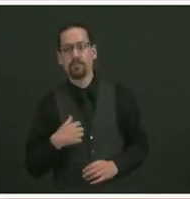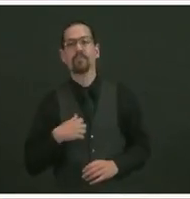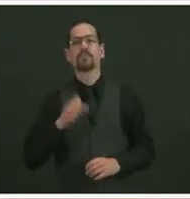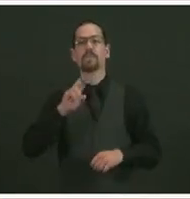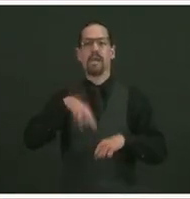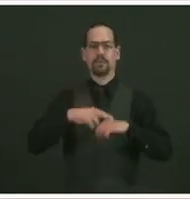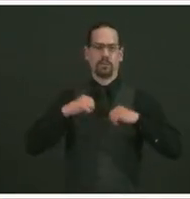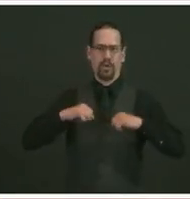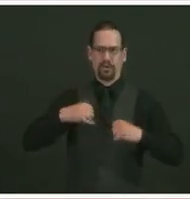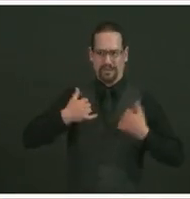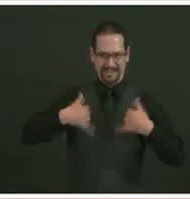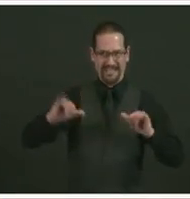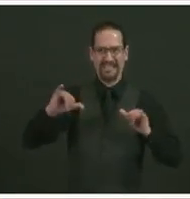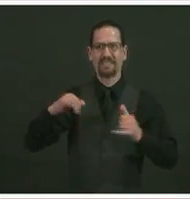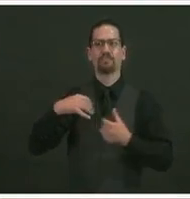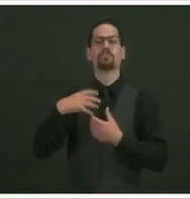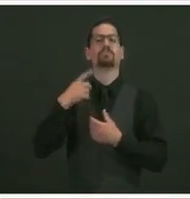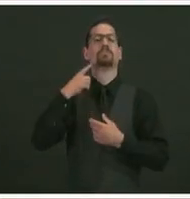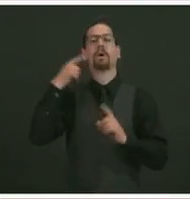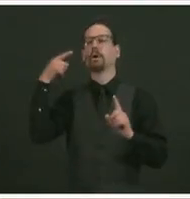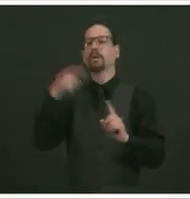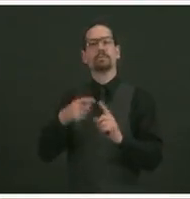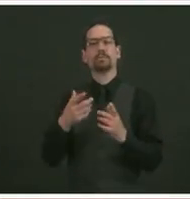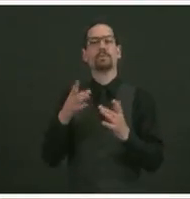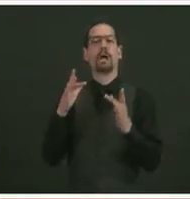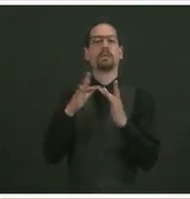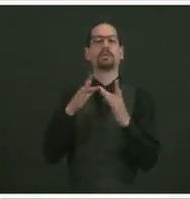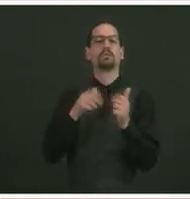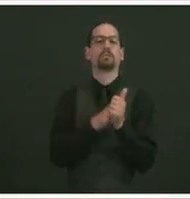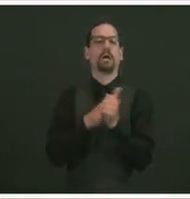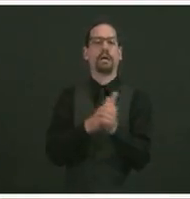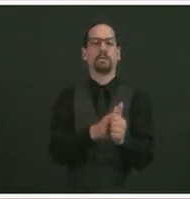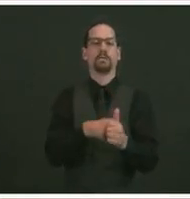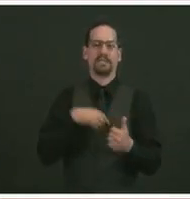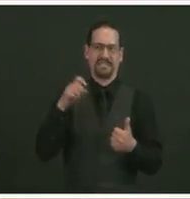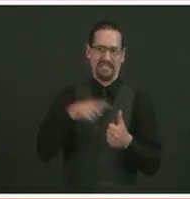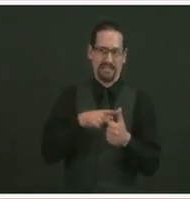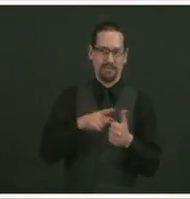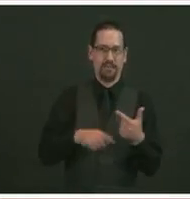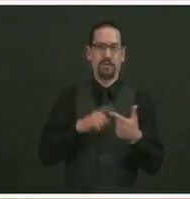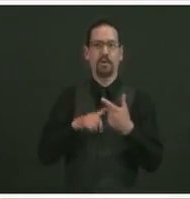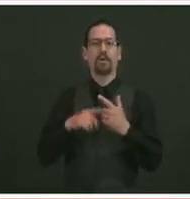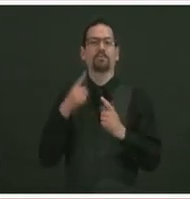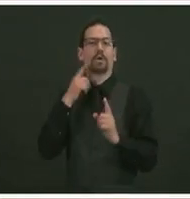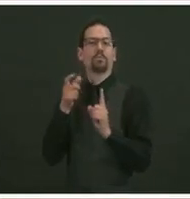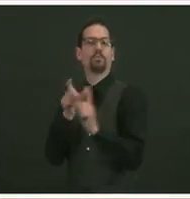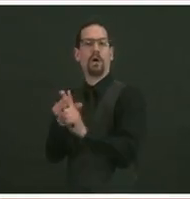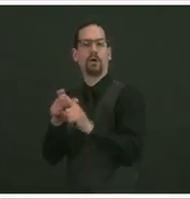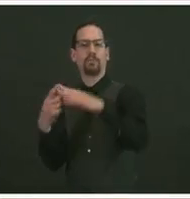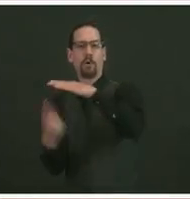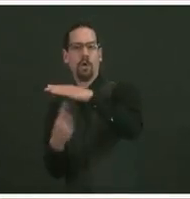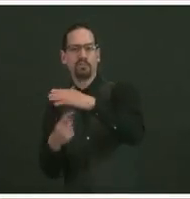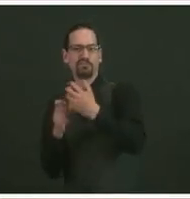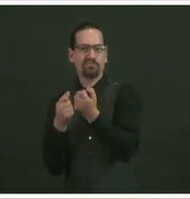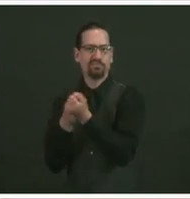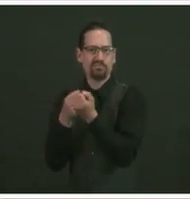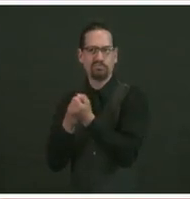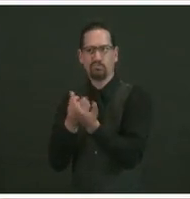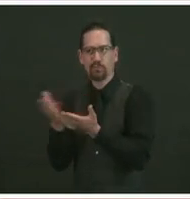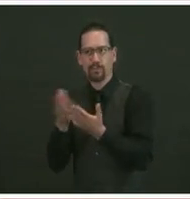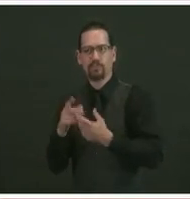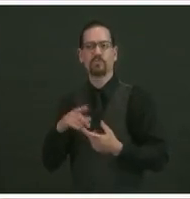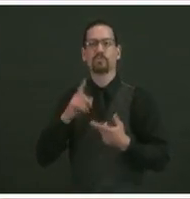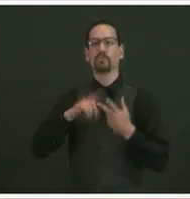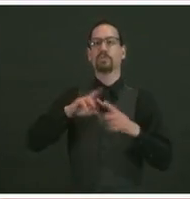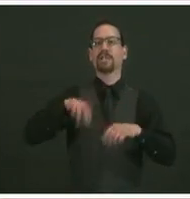Guard for contact tracing, testing, quarantining, etc. The Guard is still heavily